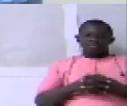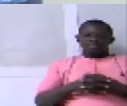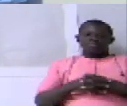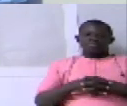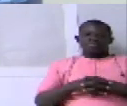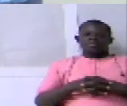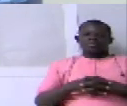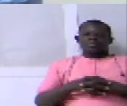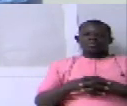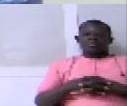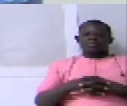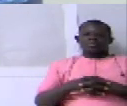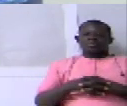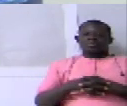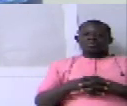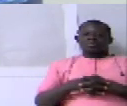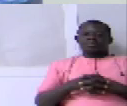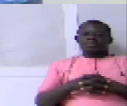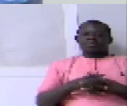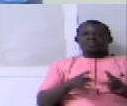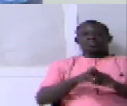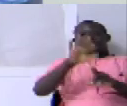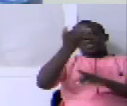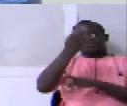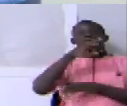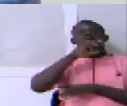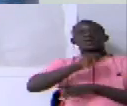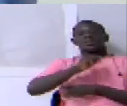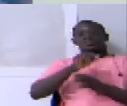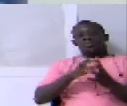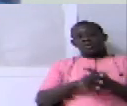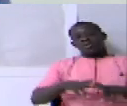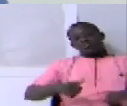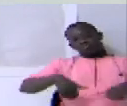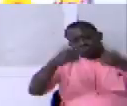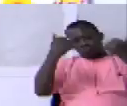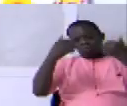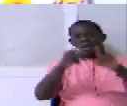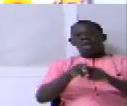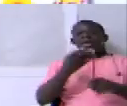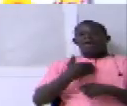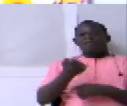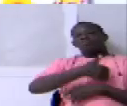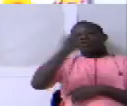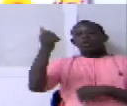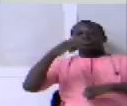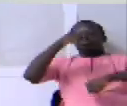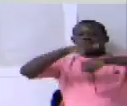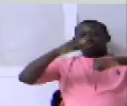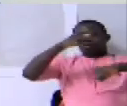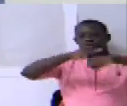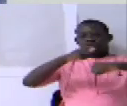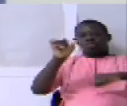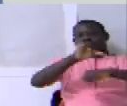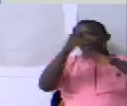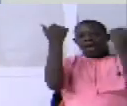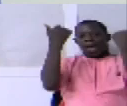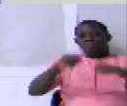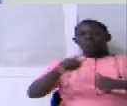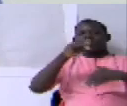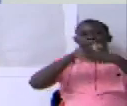Woto atefamfana ye kuruyale ke? Yes, sir. Good. There were other tortures that happened at Mile